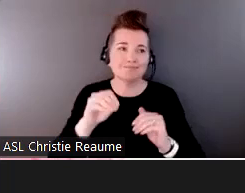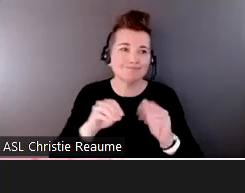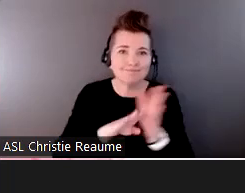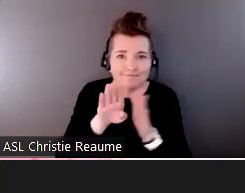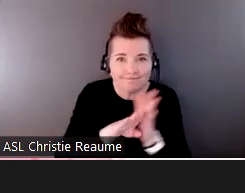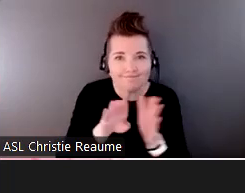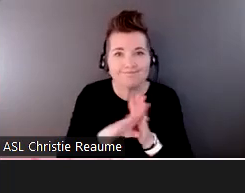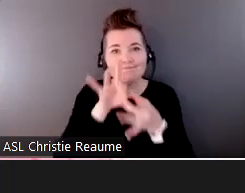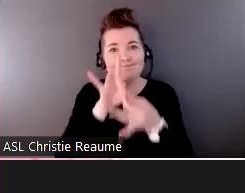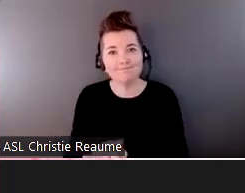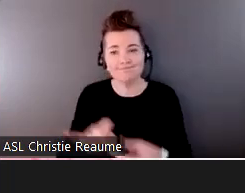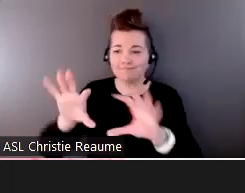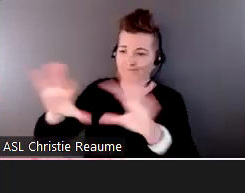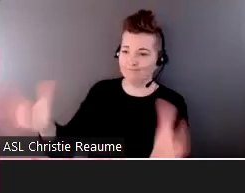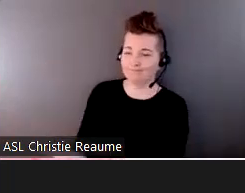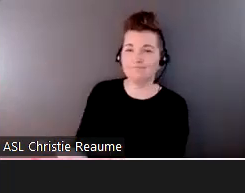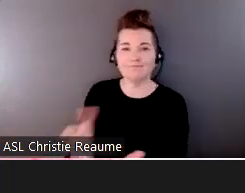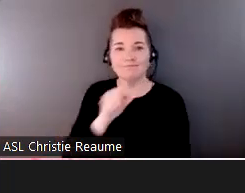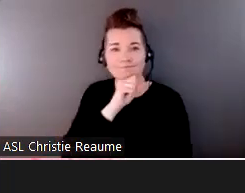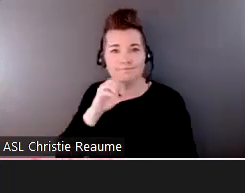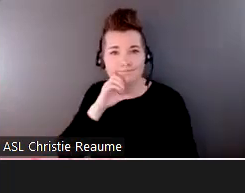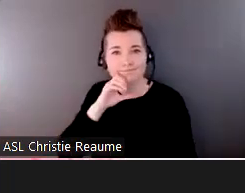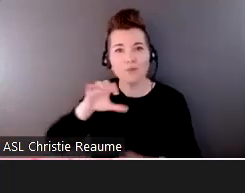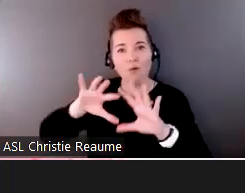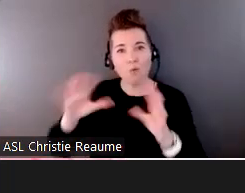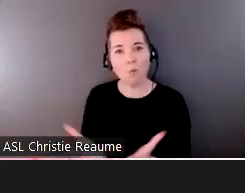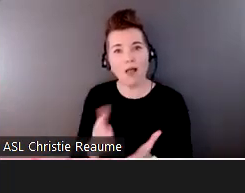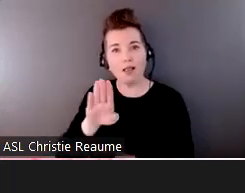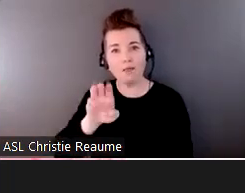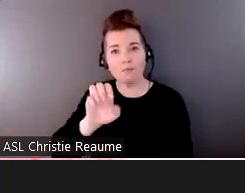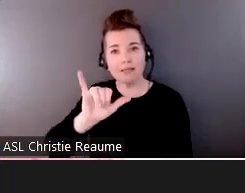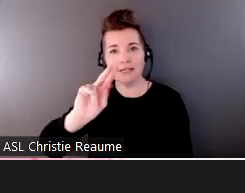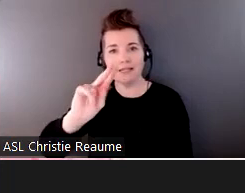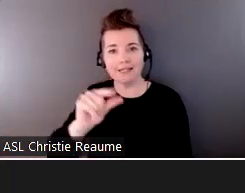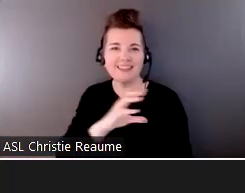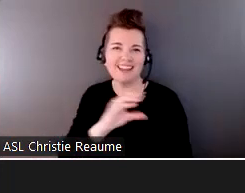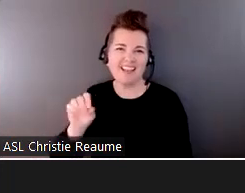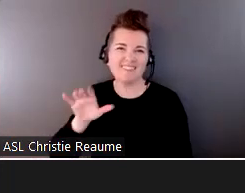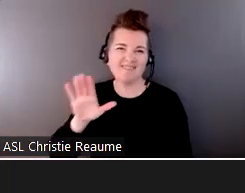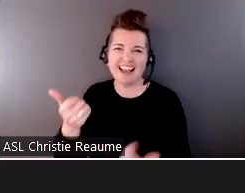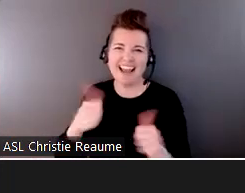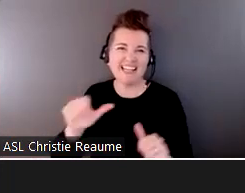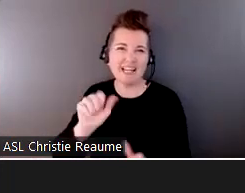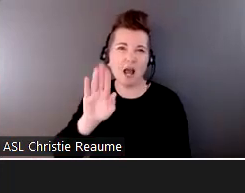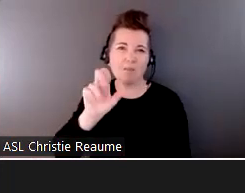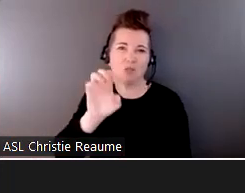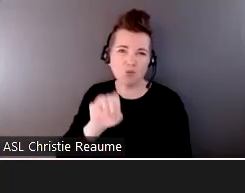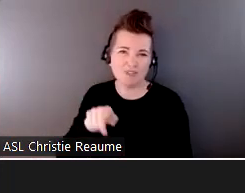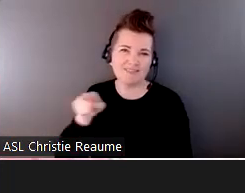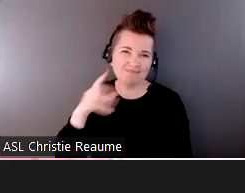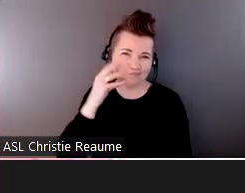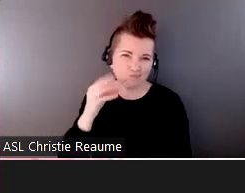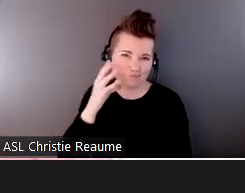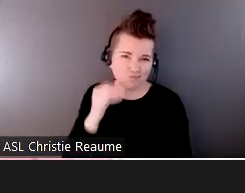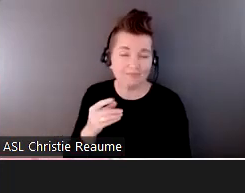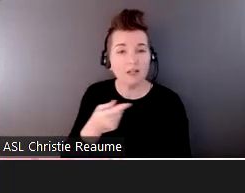related to the well-being and the abuse of older adults we are very happy to be co-hosting this webinar